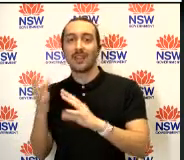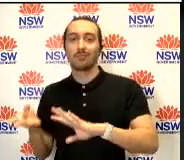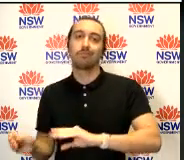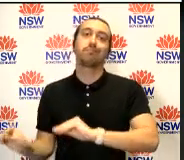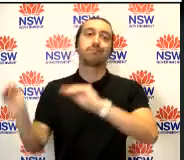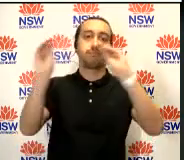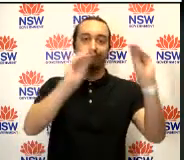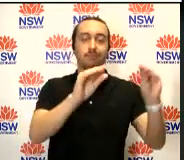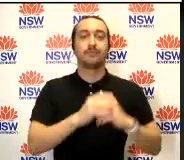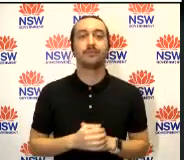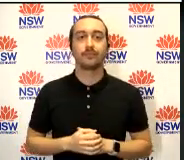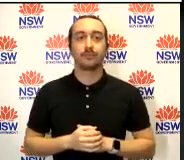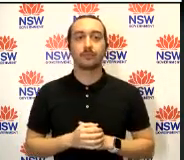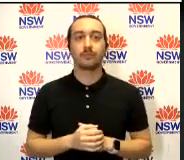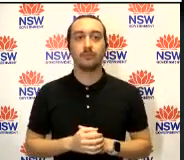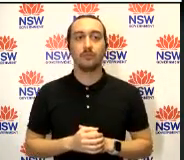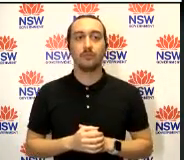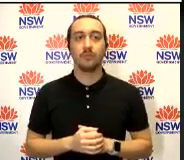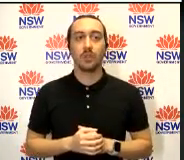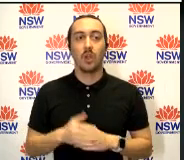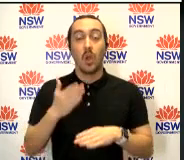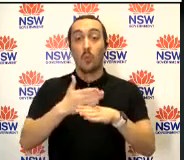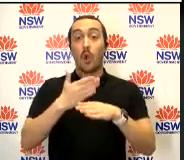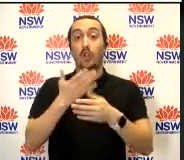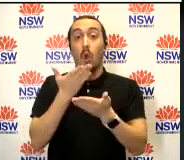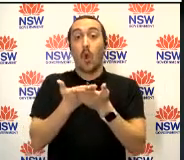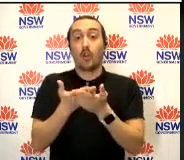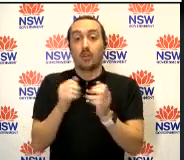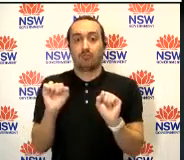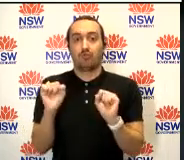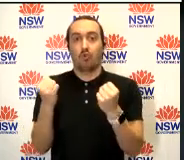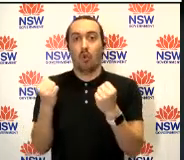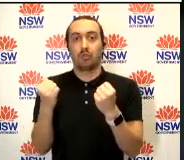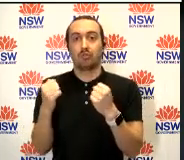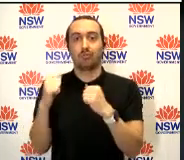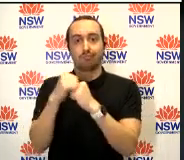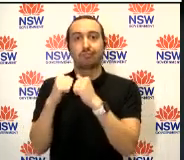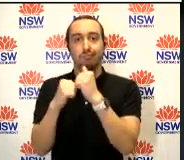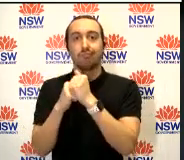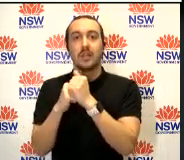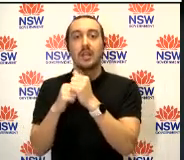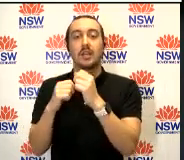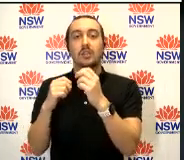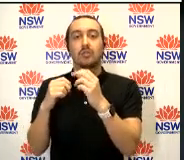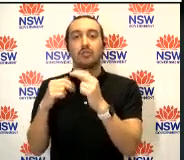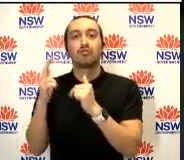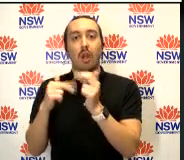Also, working from a solid construction provides an environment where the risk of fall may be eliminated.